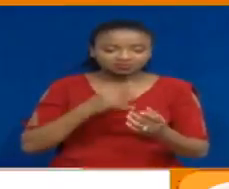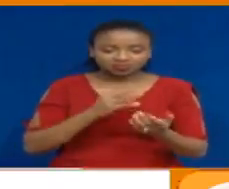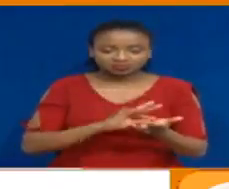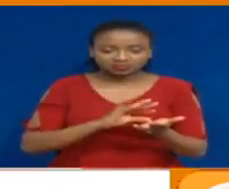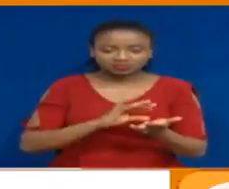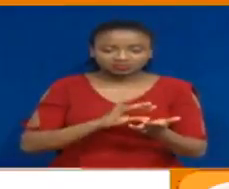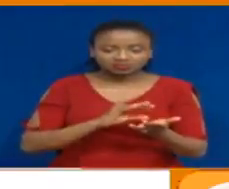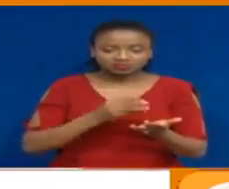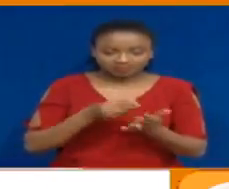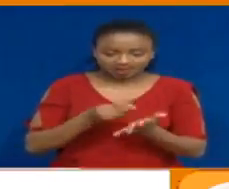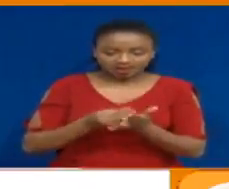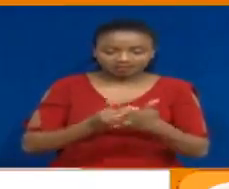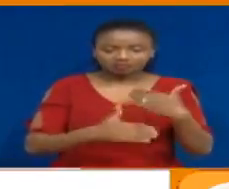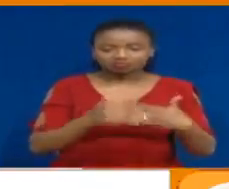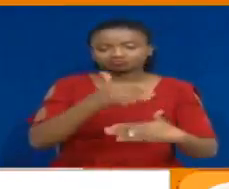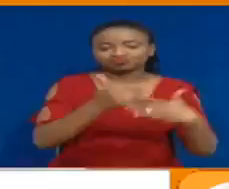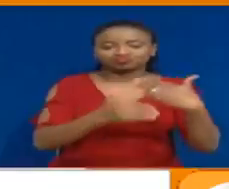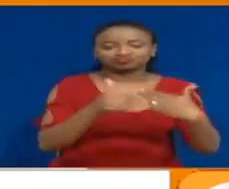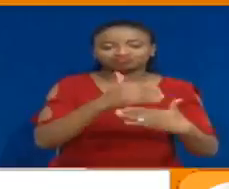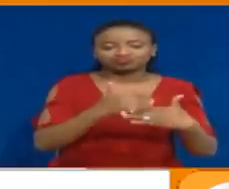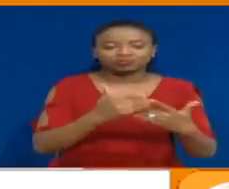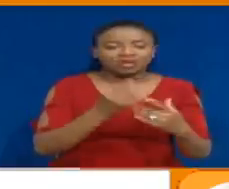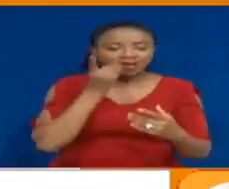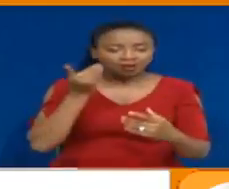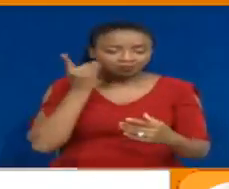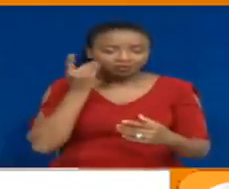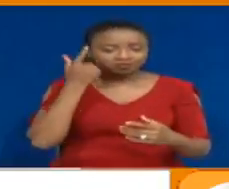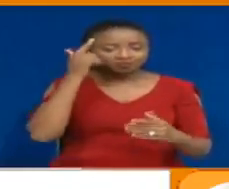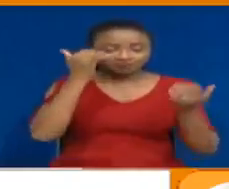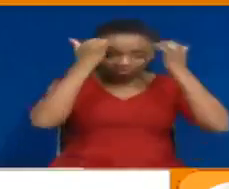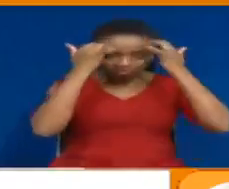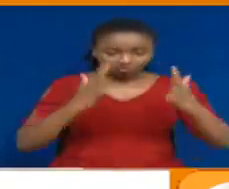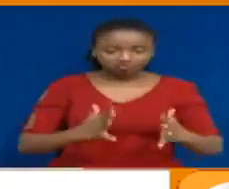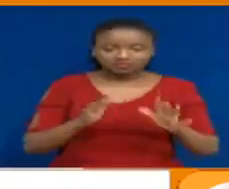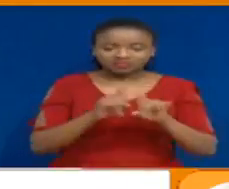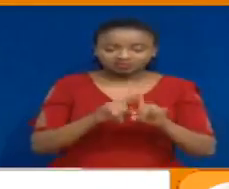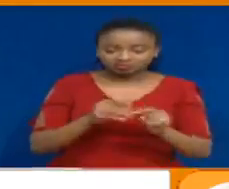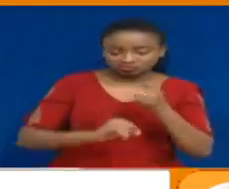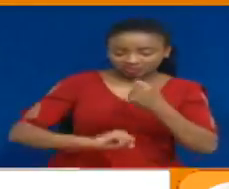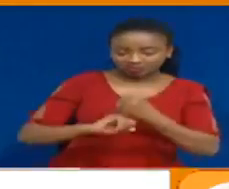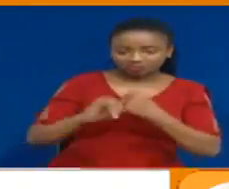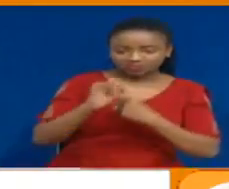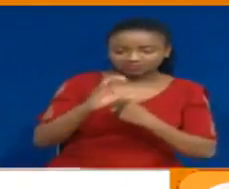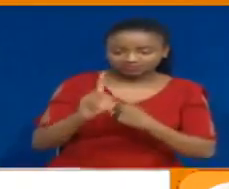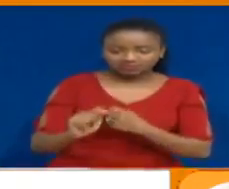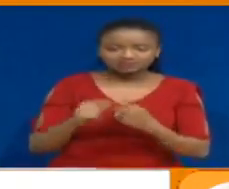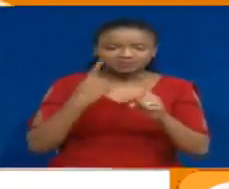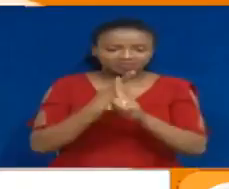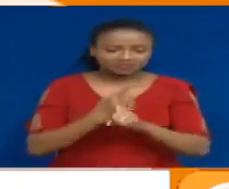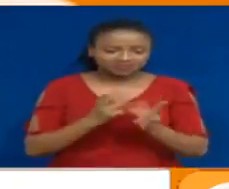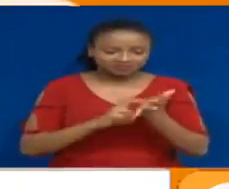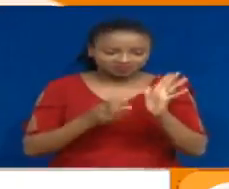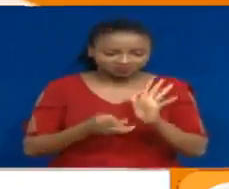constructing student accommodation to other academic-related programs, such as ICT infrastructure